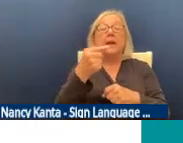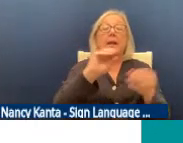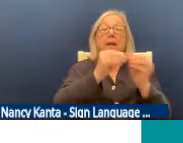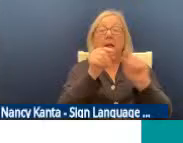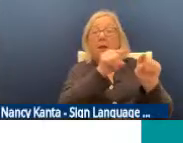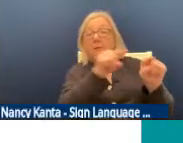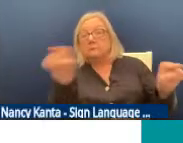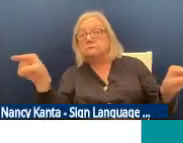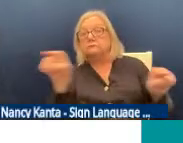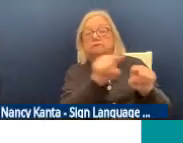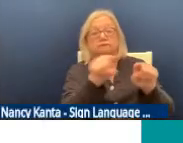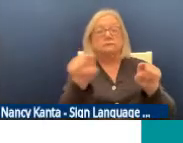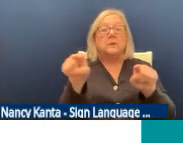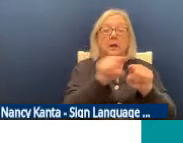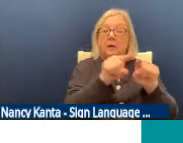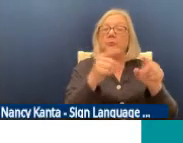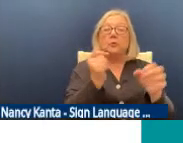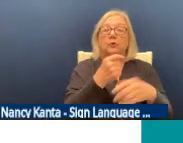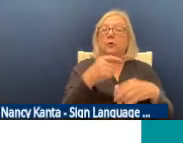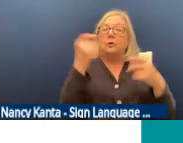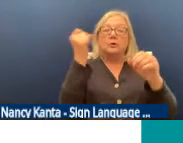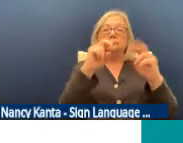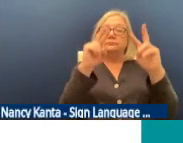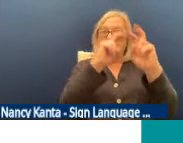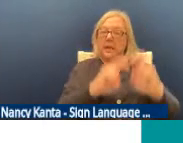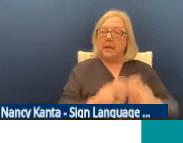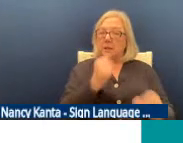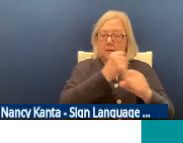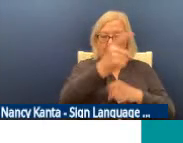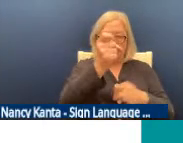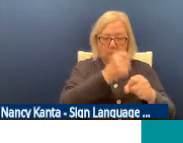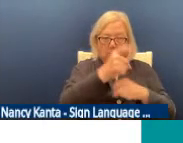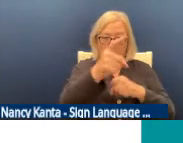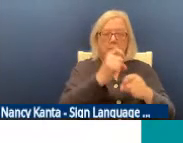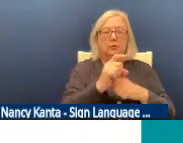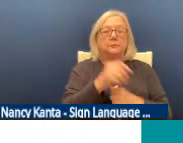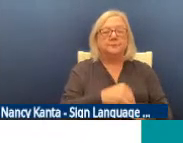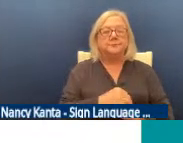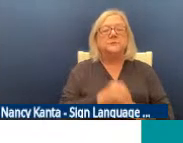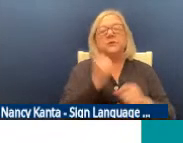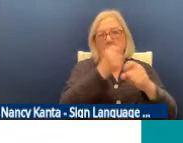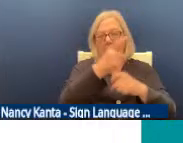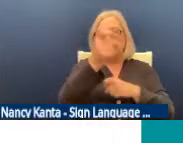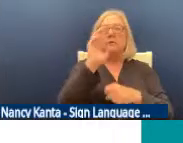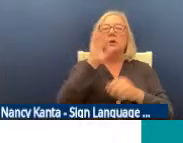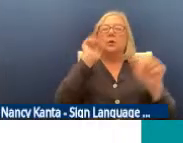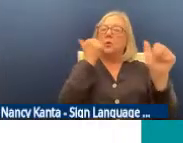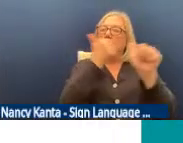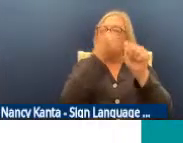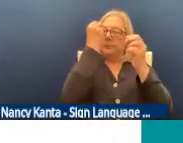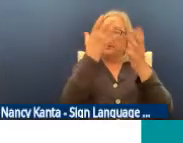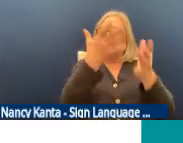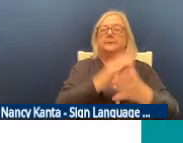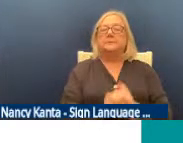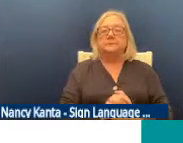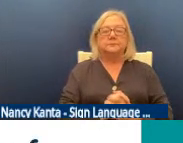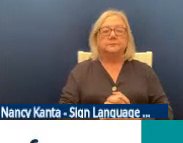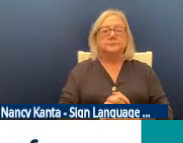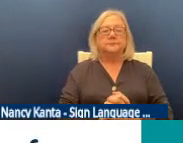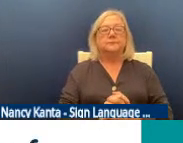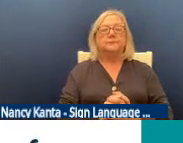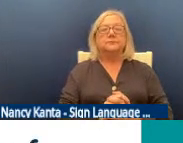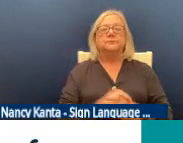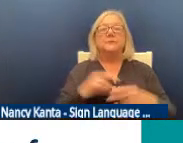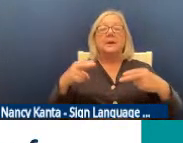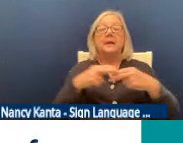incorporate the latest data year by year as we move forward through the process. I think we could go to the next slide,